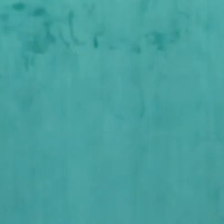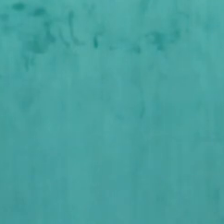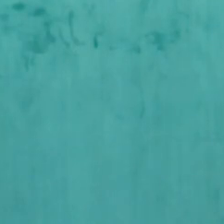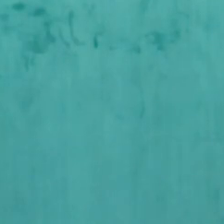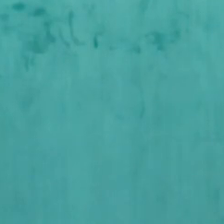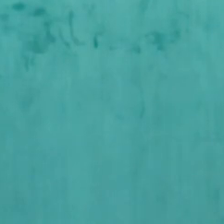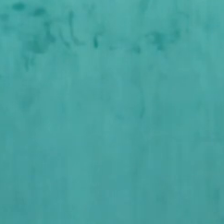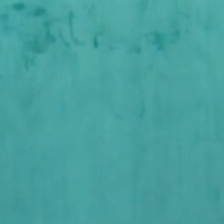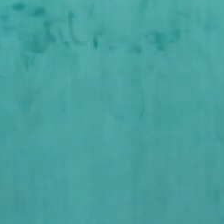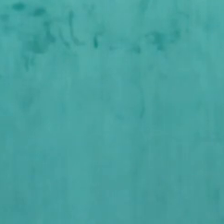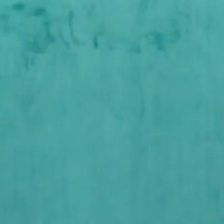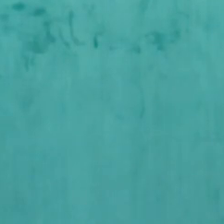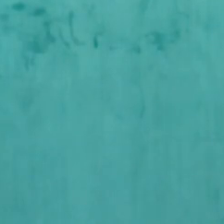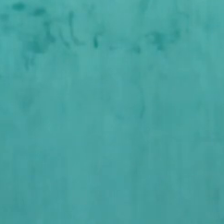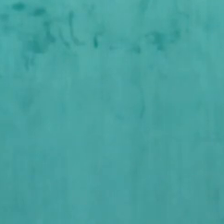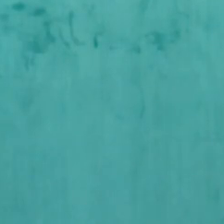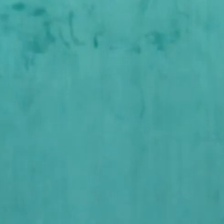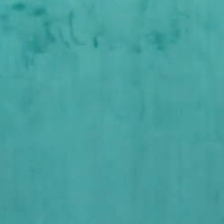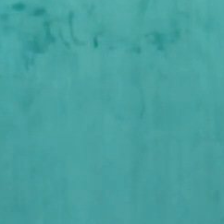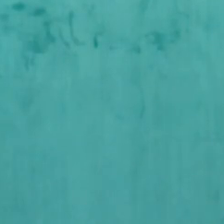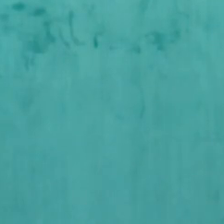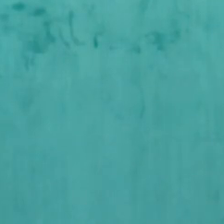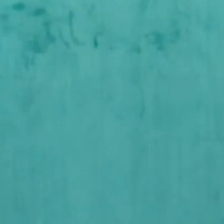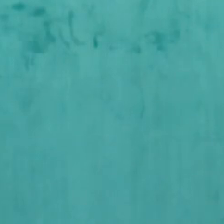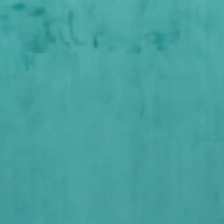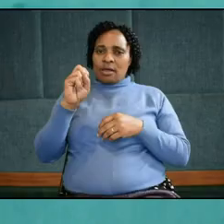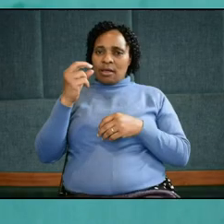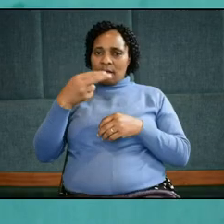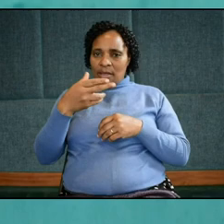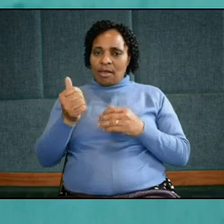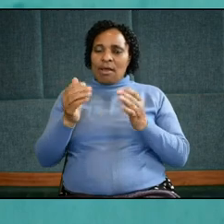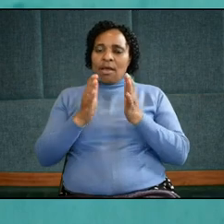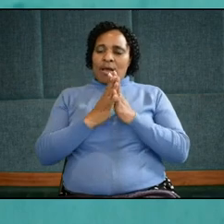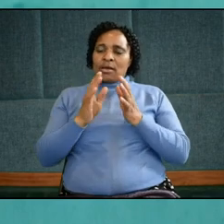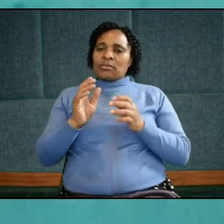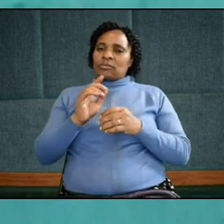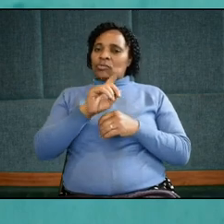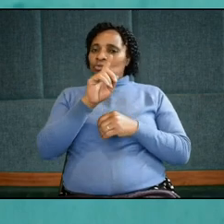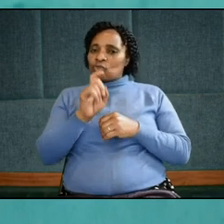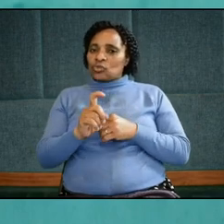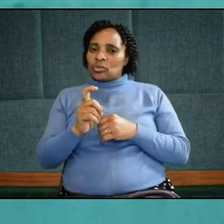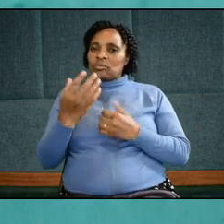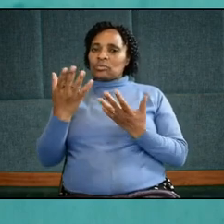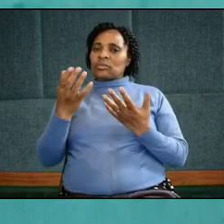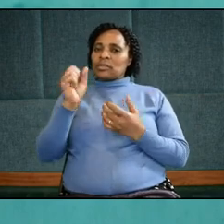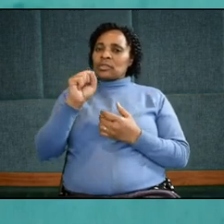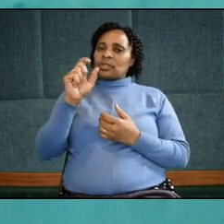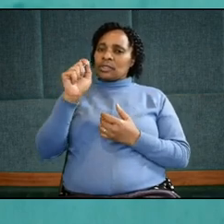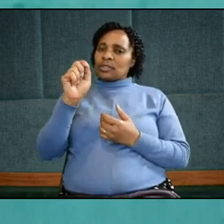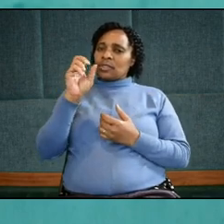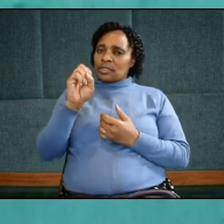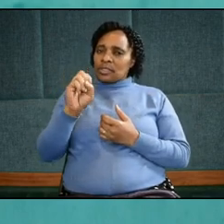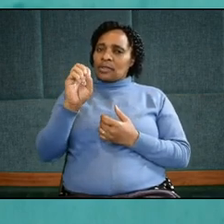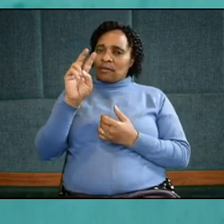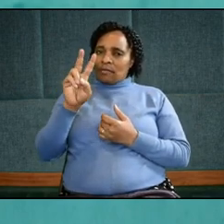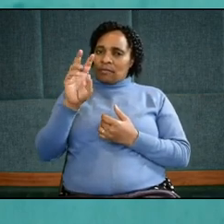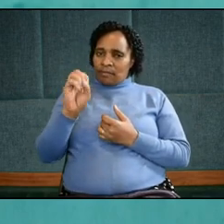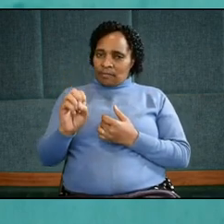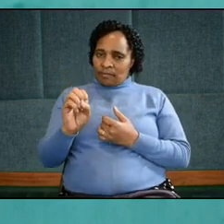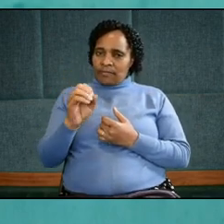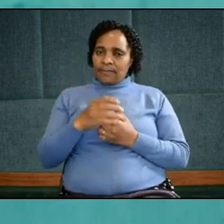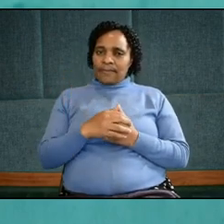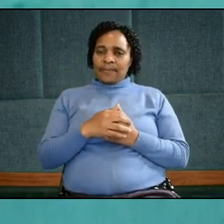Kings and all that. Now, this is a question that, like, I'll ask it to Steve, okay? Yes. Now, Steve.